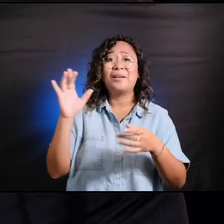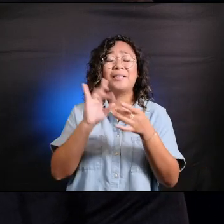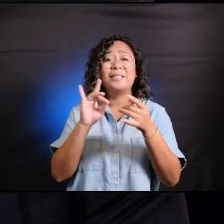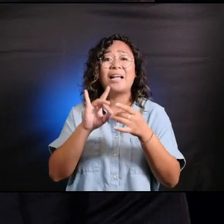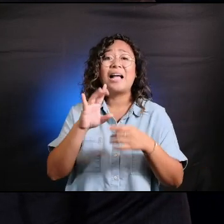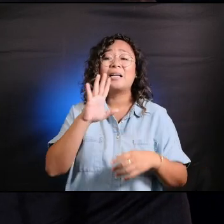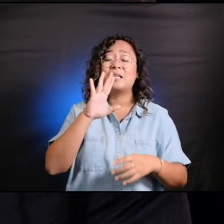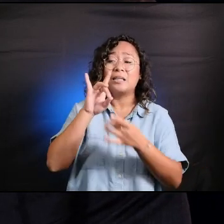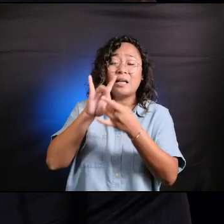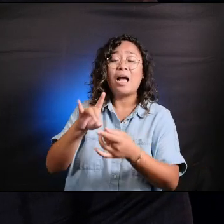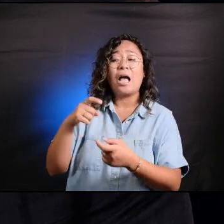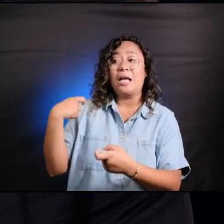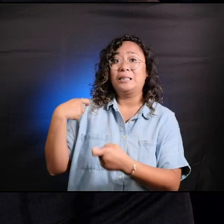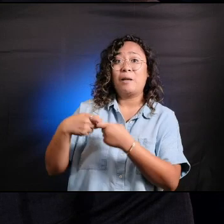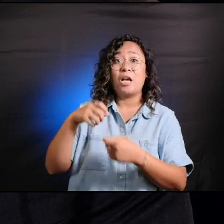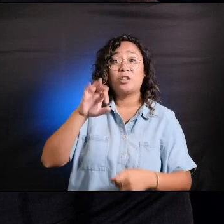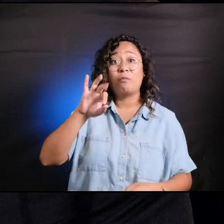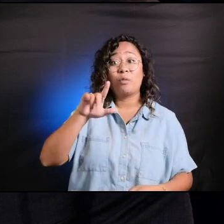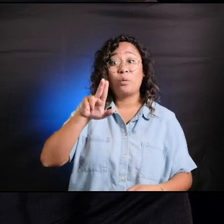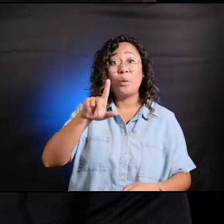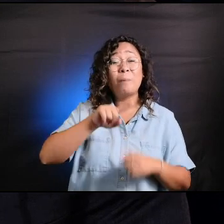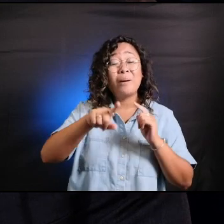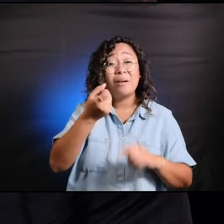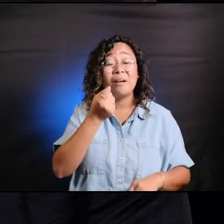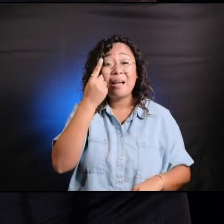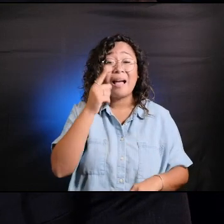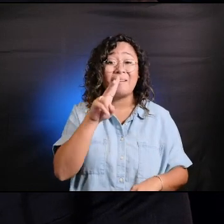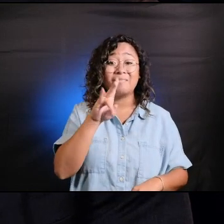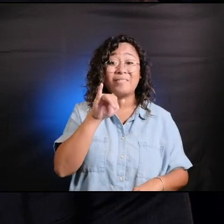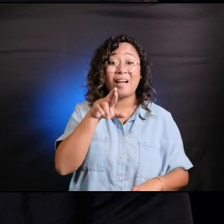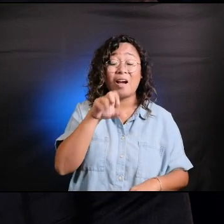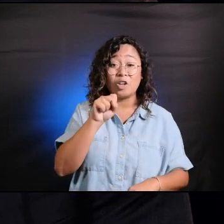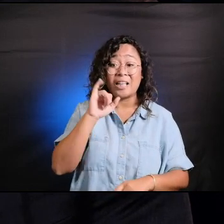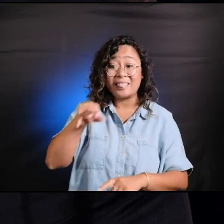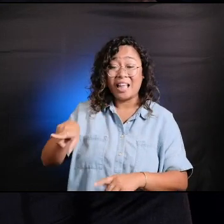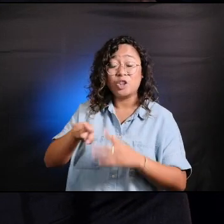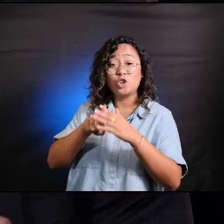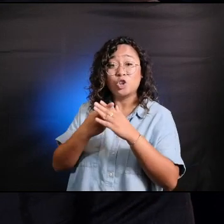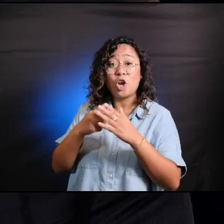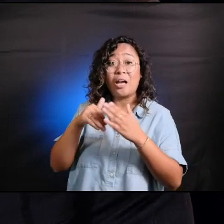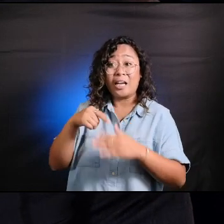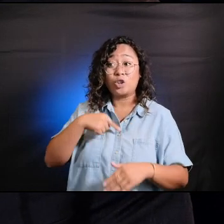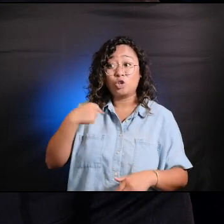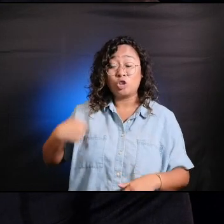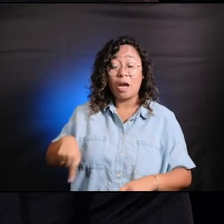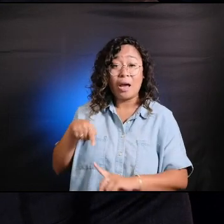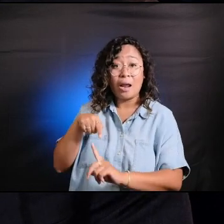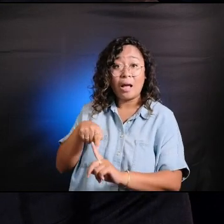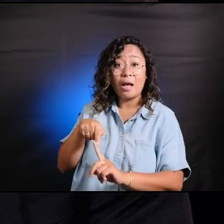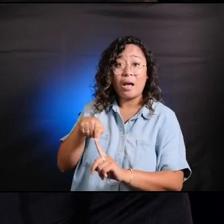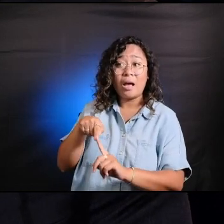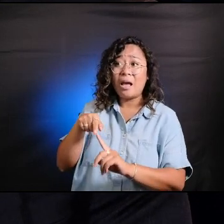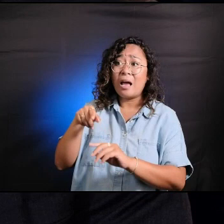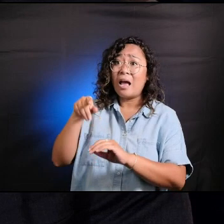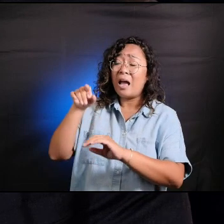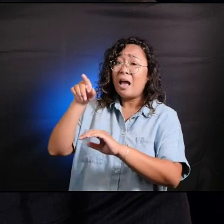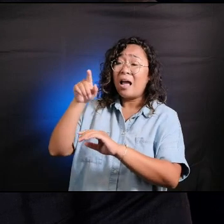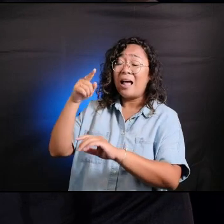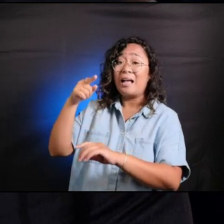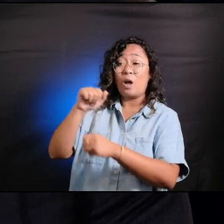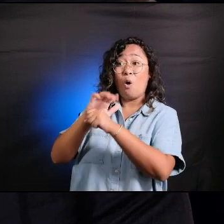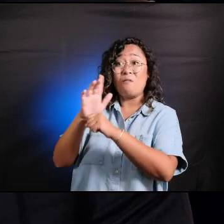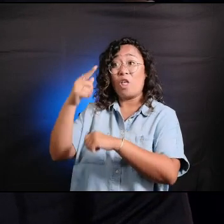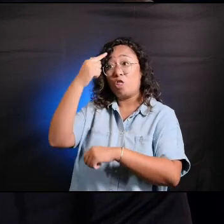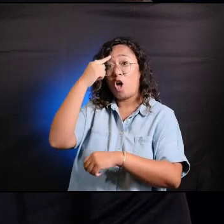the Spanish flu. But you realize that a virus allegedly started in China was able to affect the entire globe in